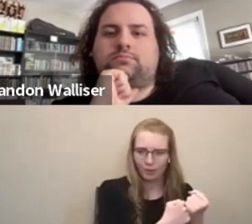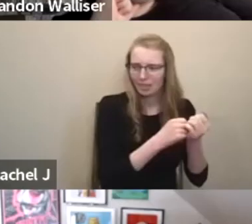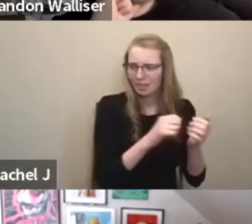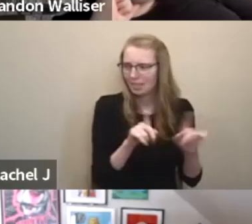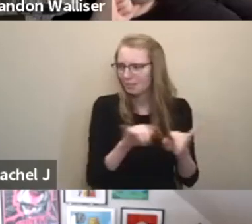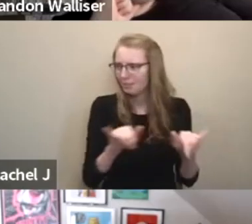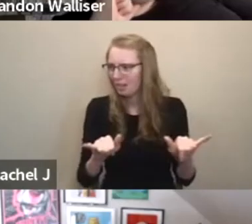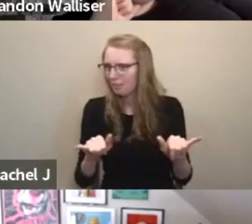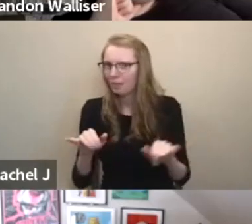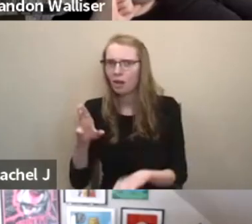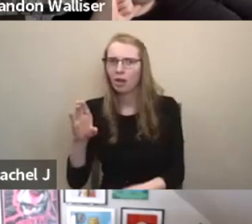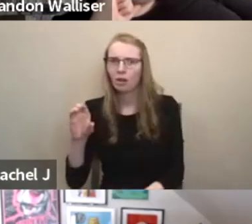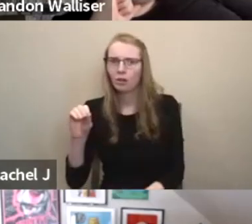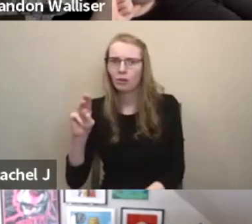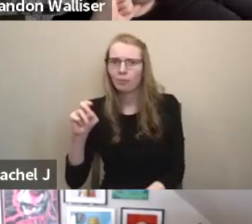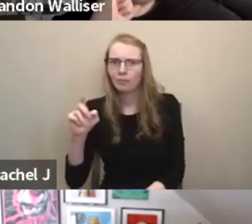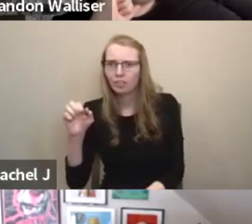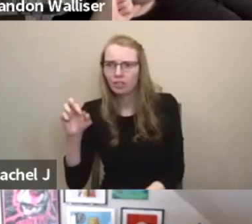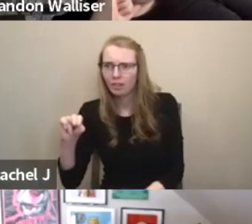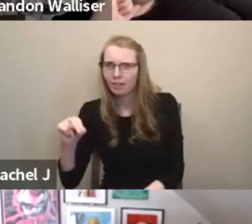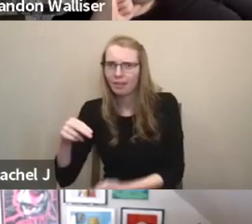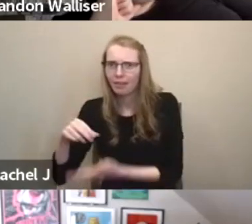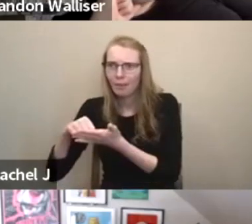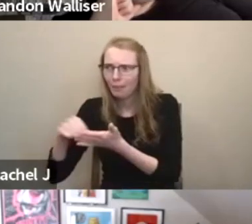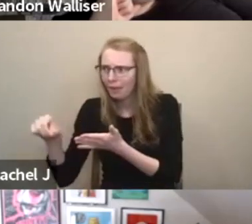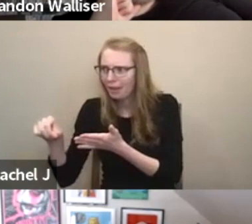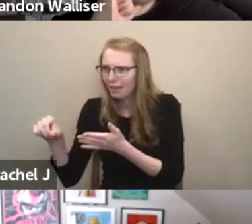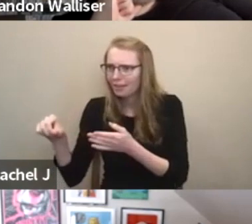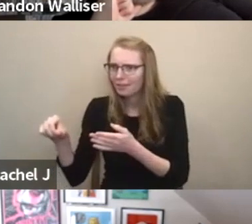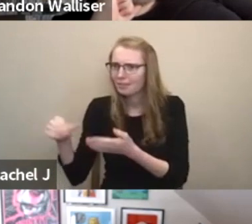Should we commission? How to keep people out of the workshop?